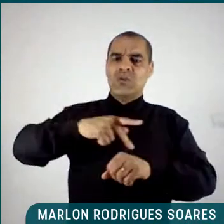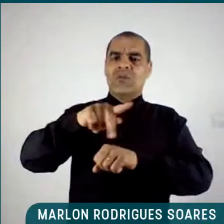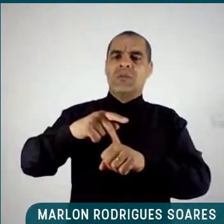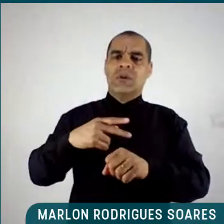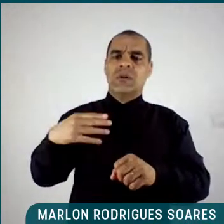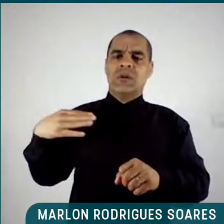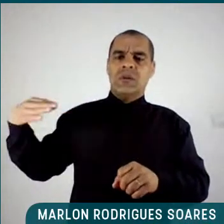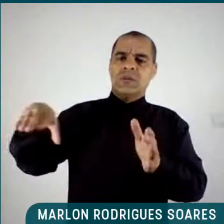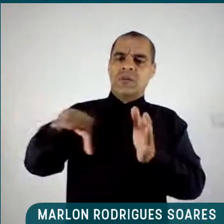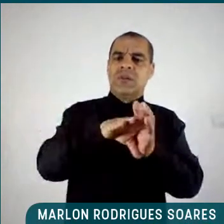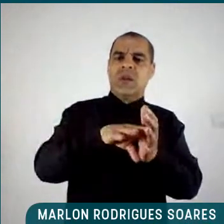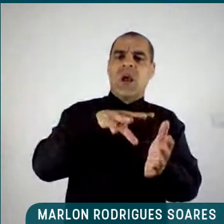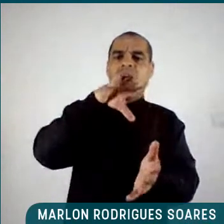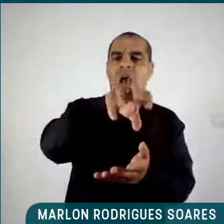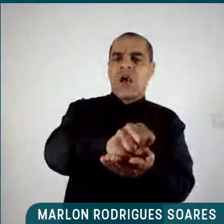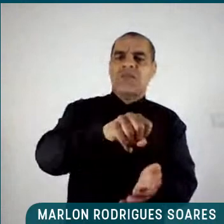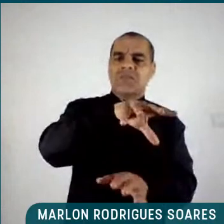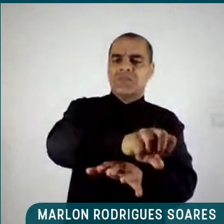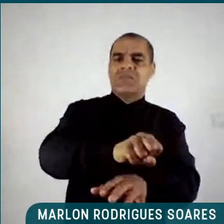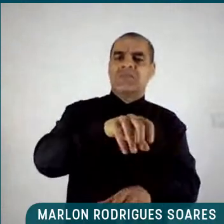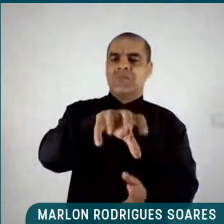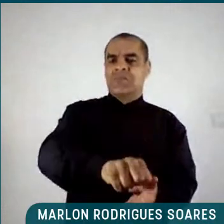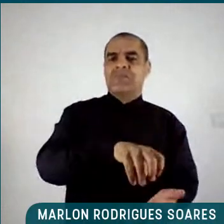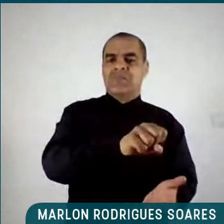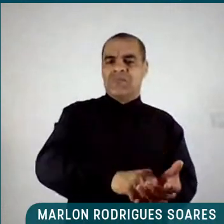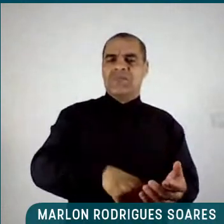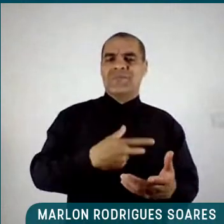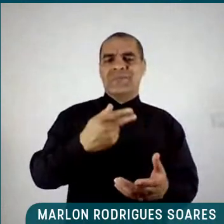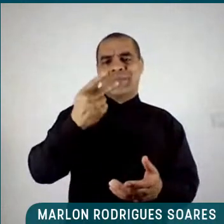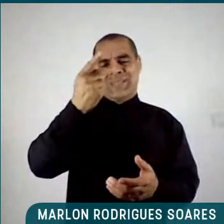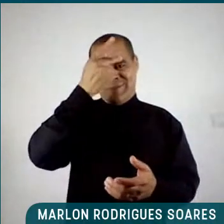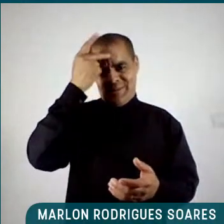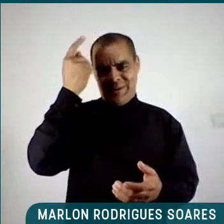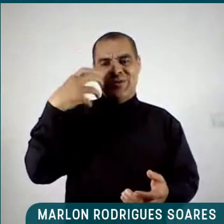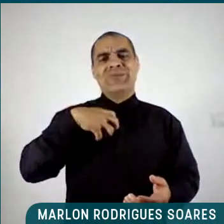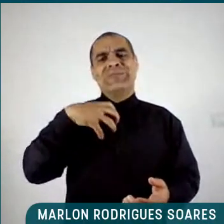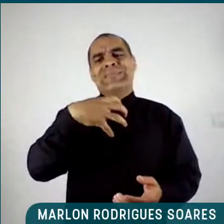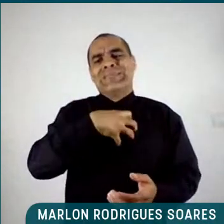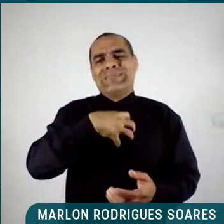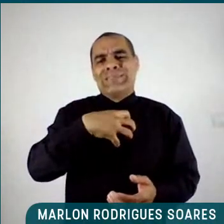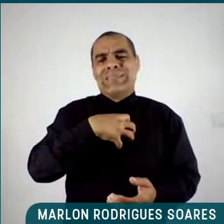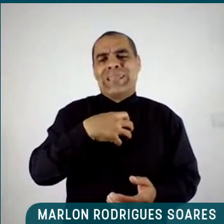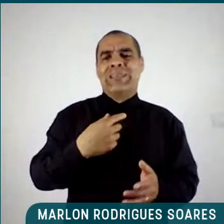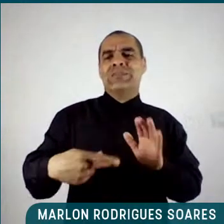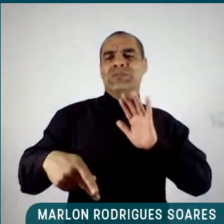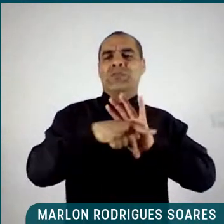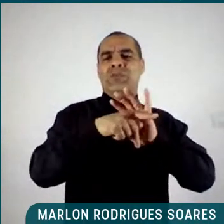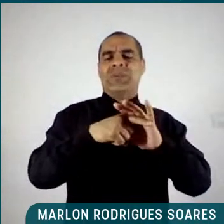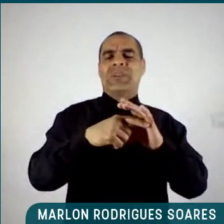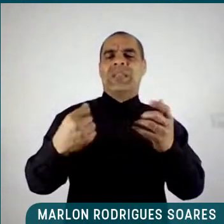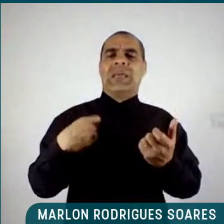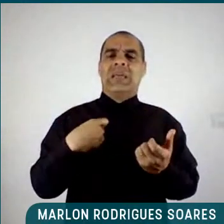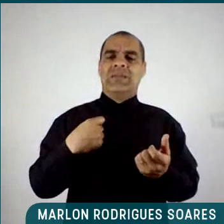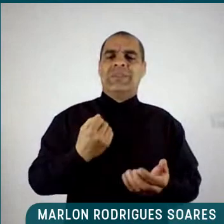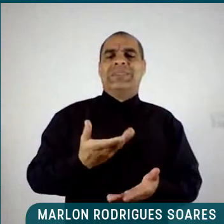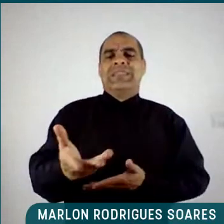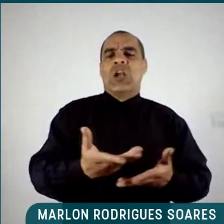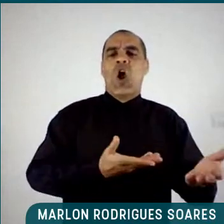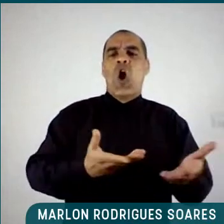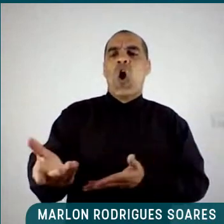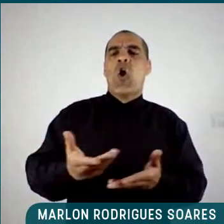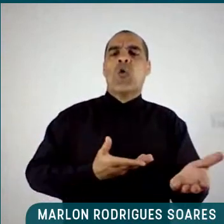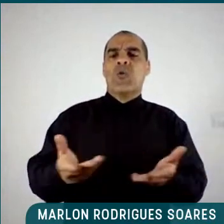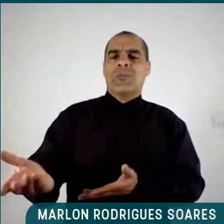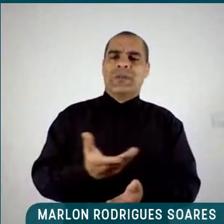uh, Então, as pessoas precisam land. ter That was in the certeza de past. que So the aquele lugar immigrants tem coming, they propriedade. could buy a Isso é property, muito but we black importante. people Então, couldn't existem have.